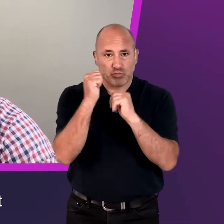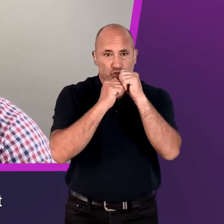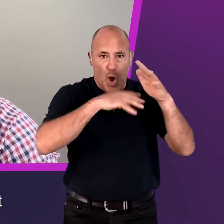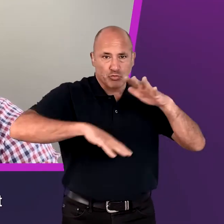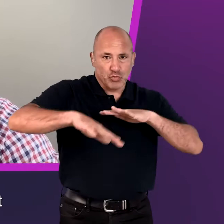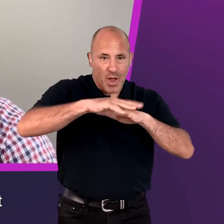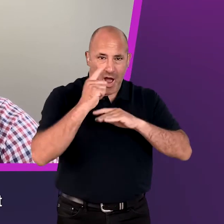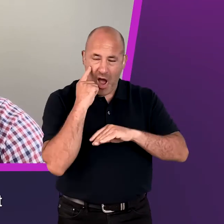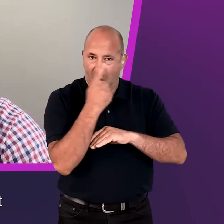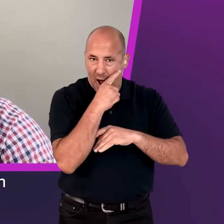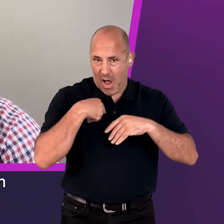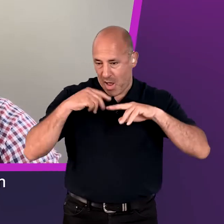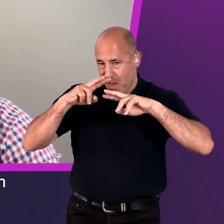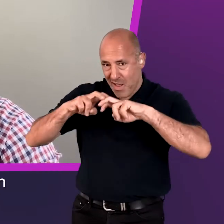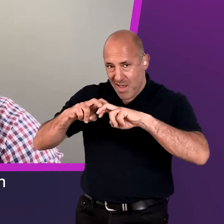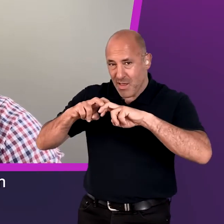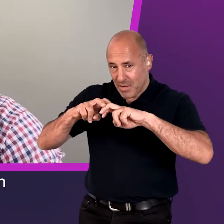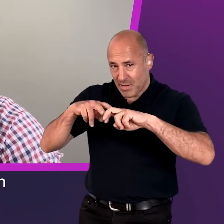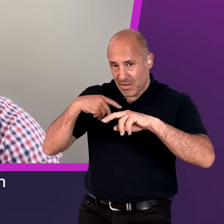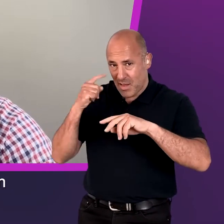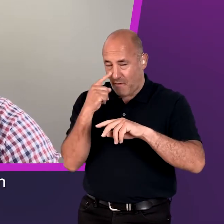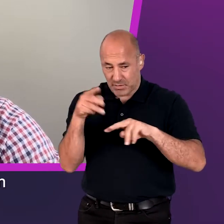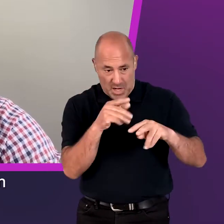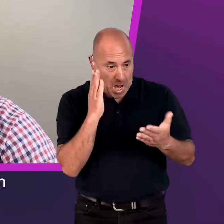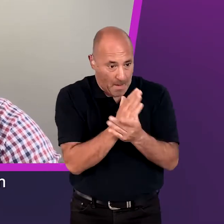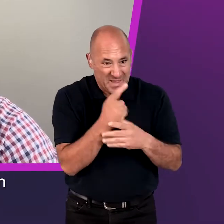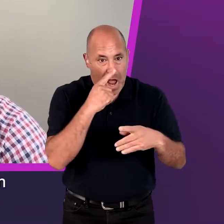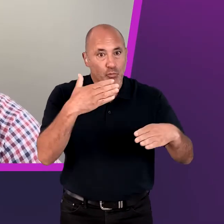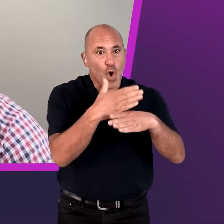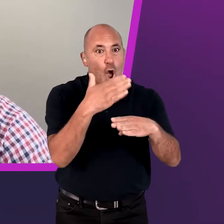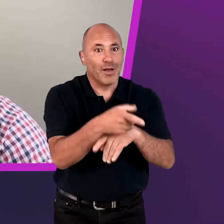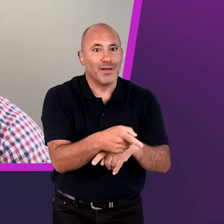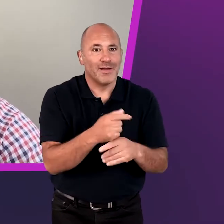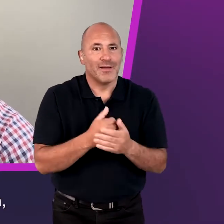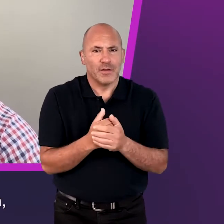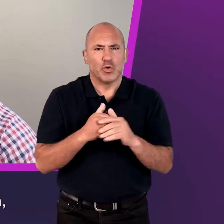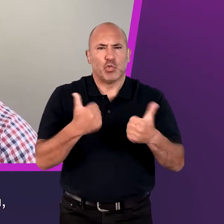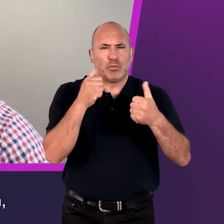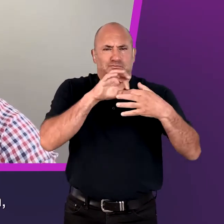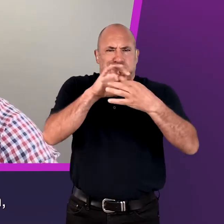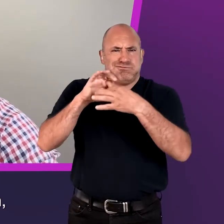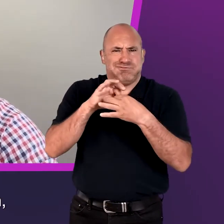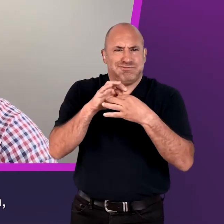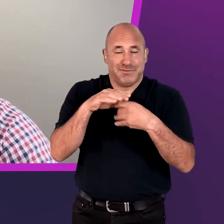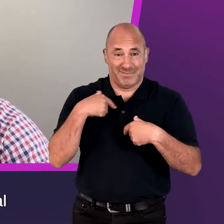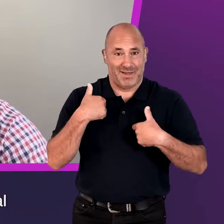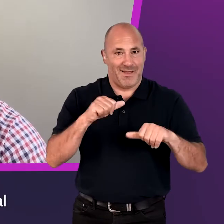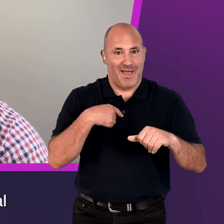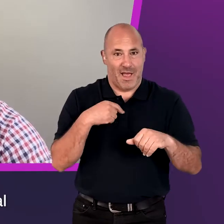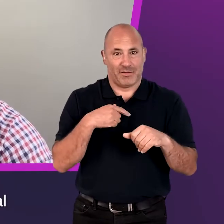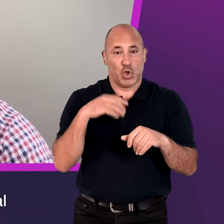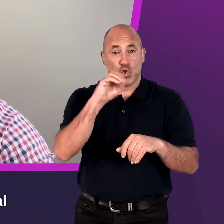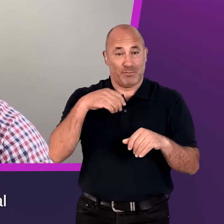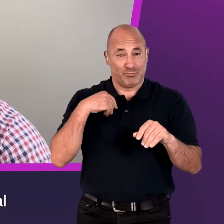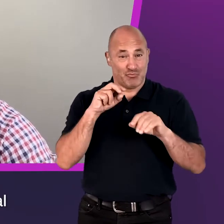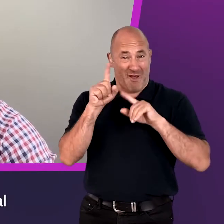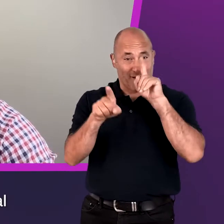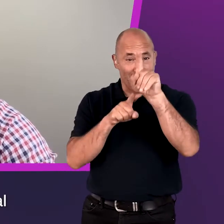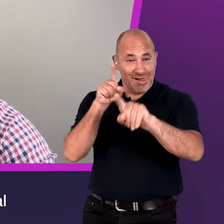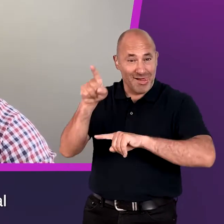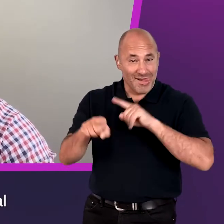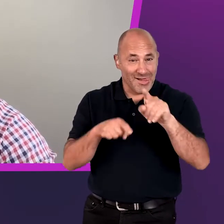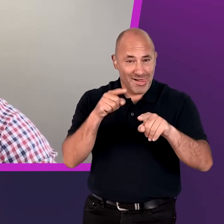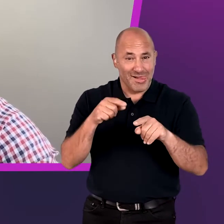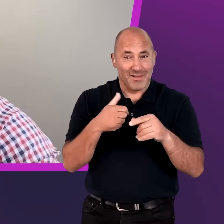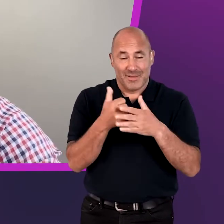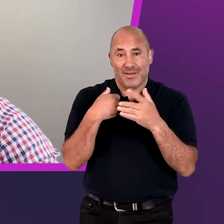infrastructure to evidence that the research we've undertaken can actually work in practice. To ensure strong collaboration, I had the opportunity to travel around Europe